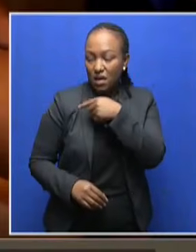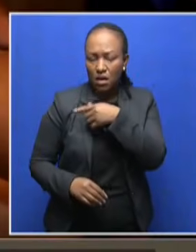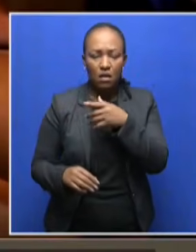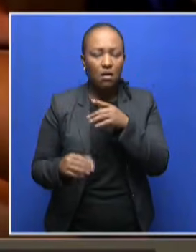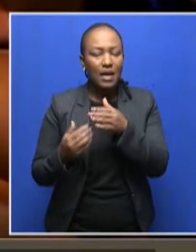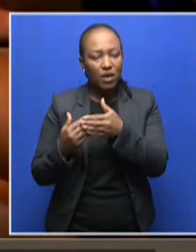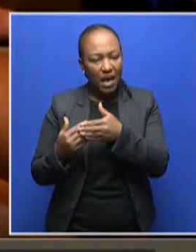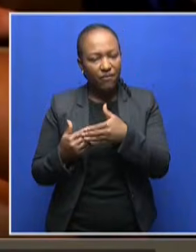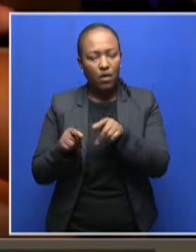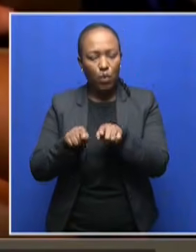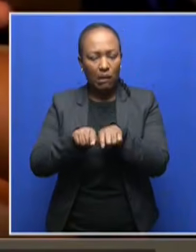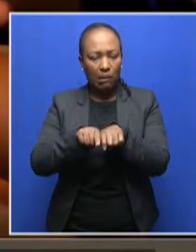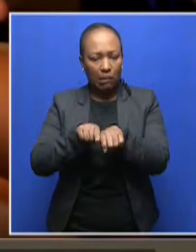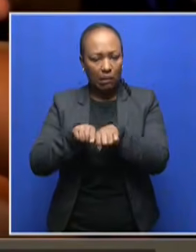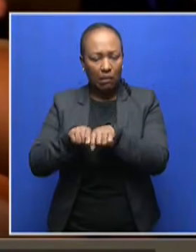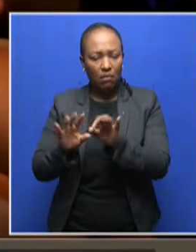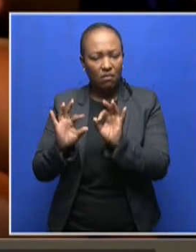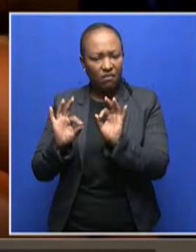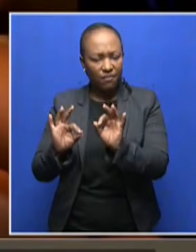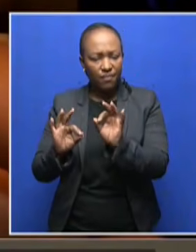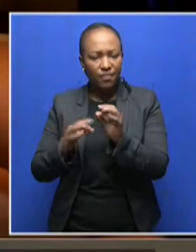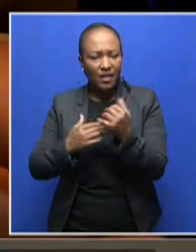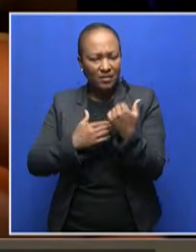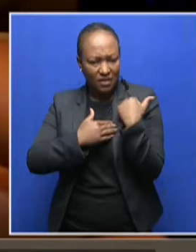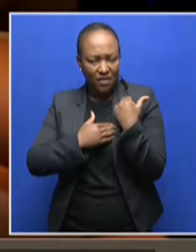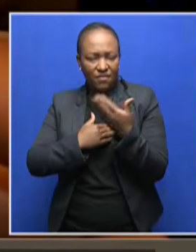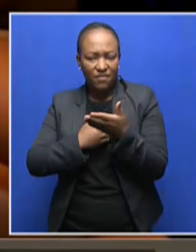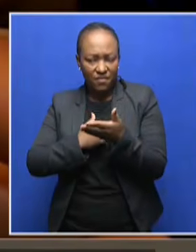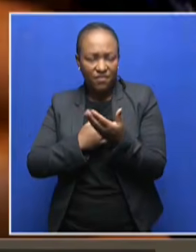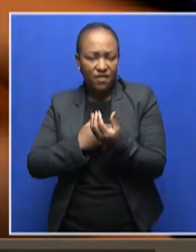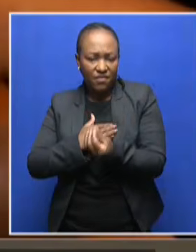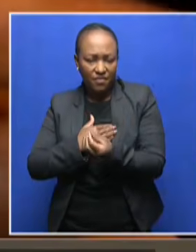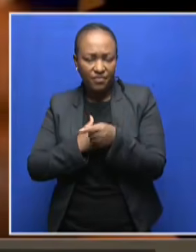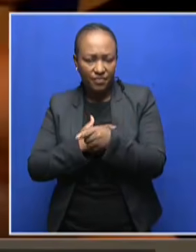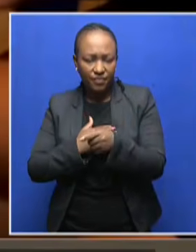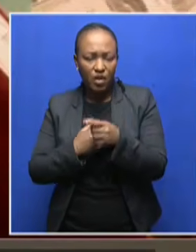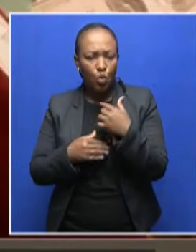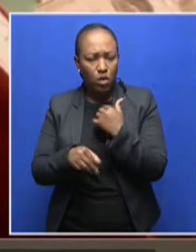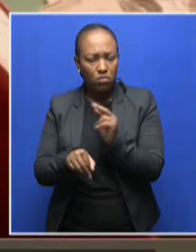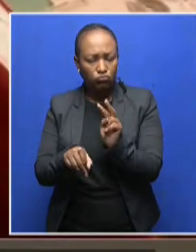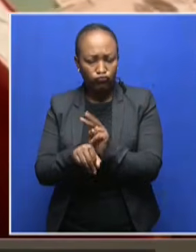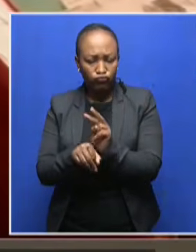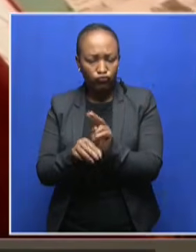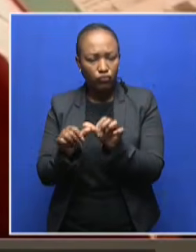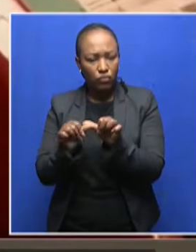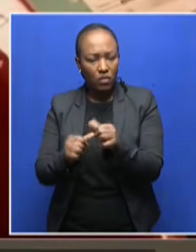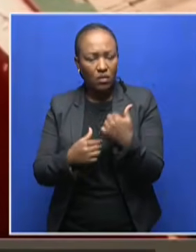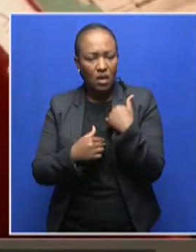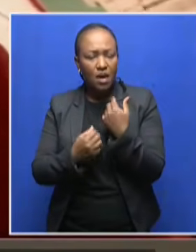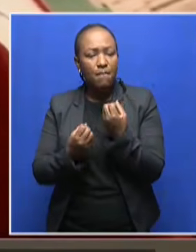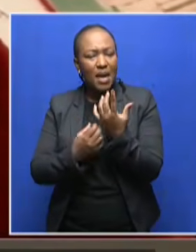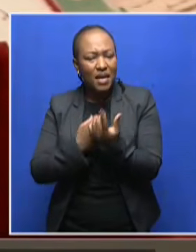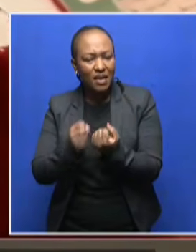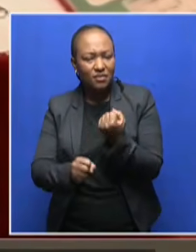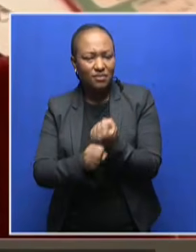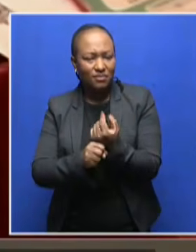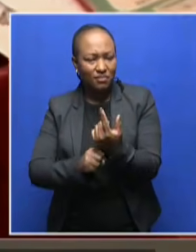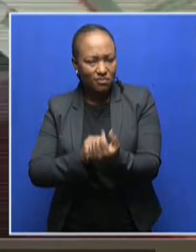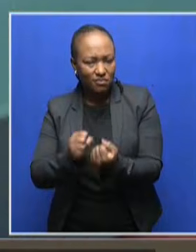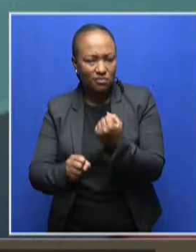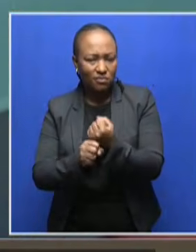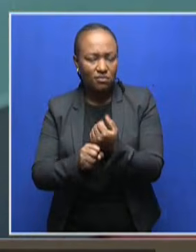tested. They are safe. We continue to monitor their safety. They've been used for decades, and they've been